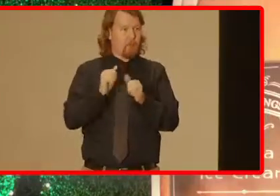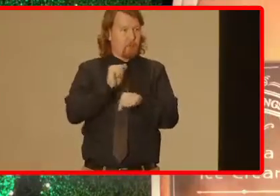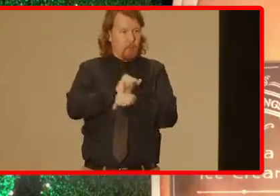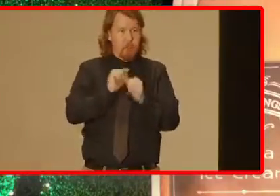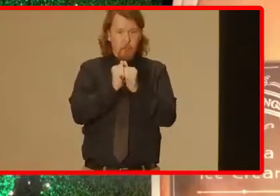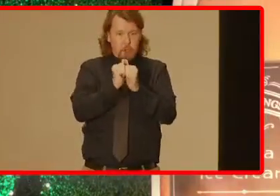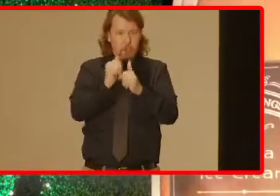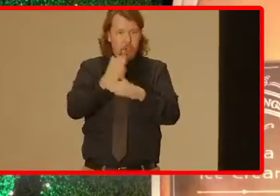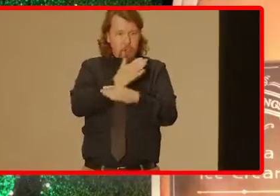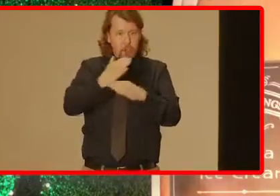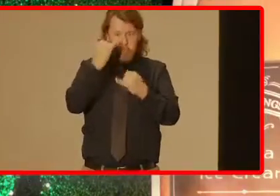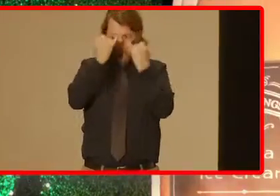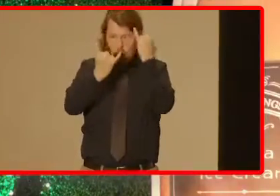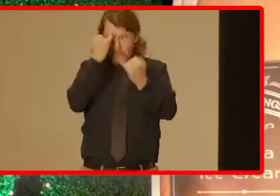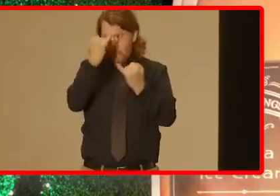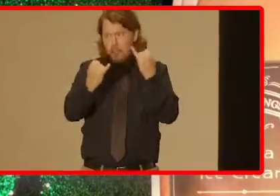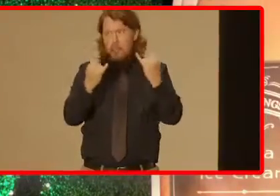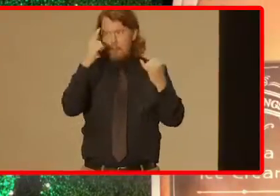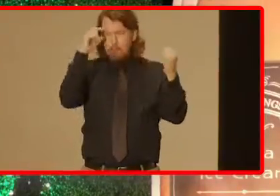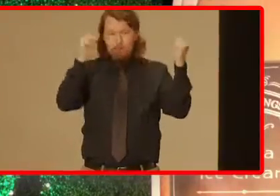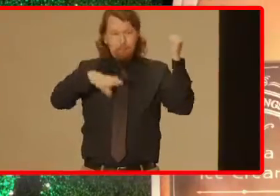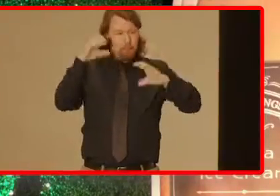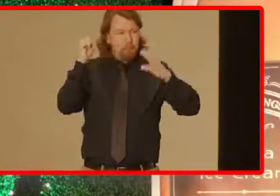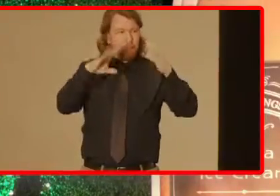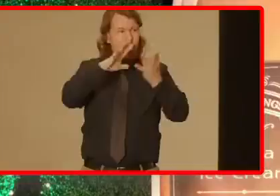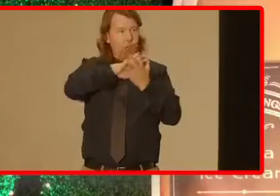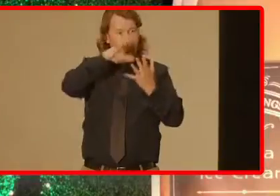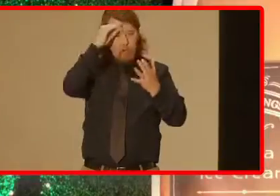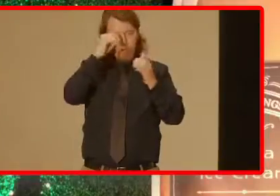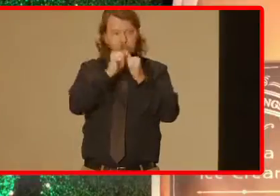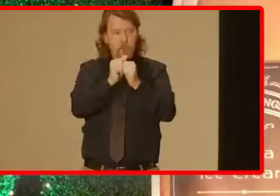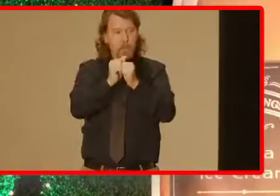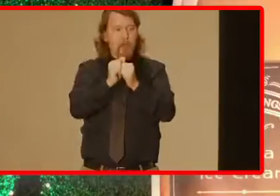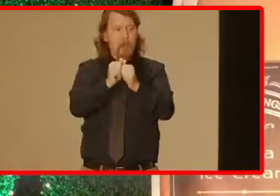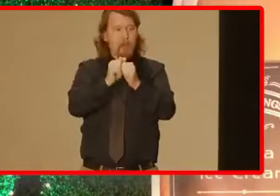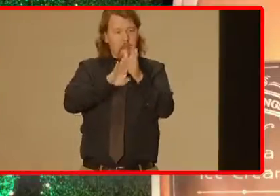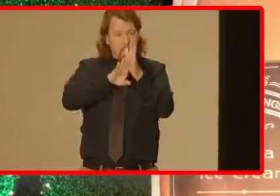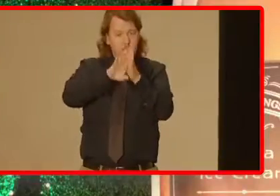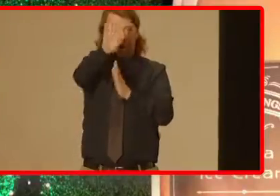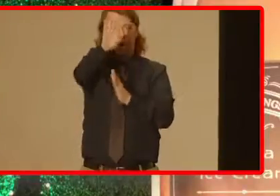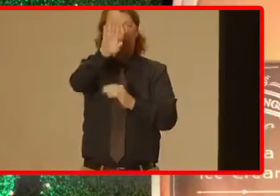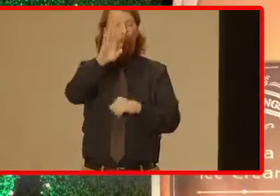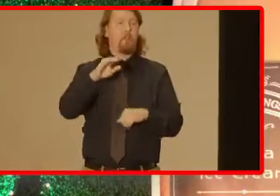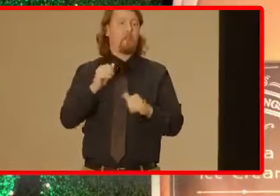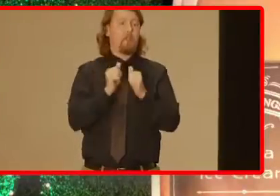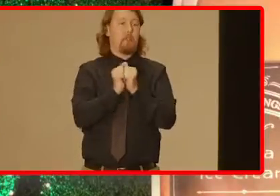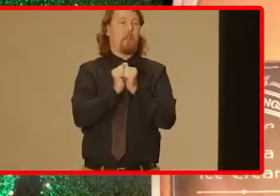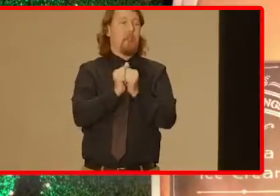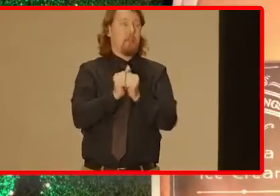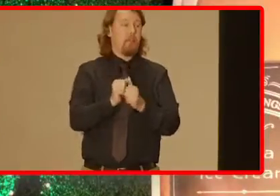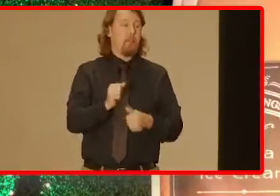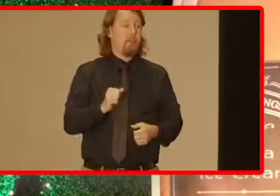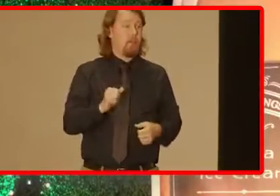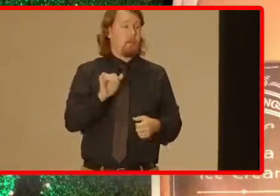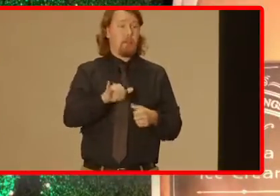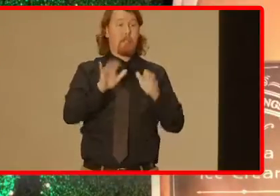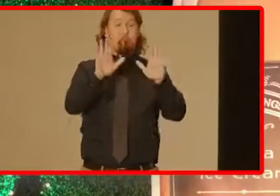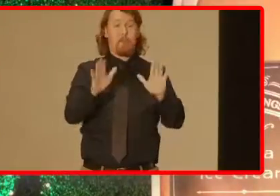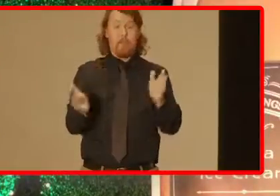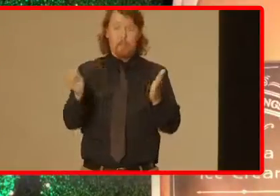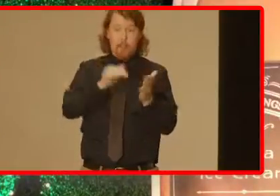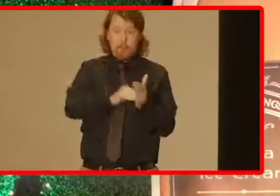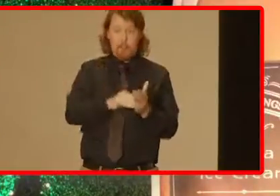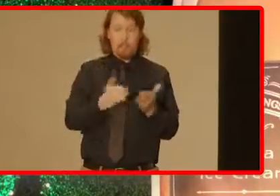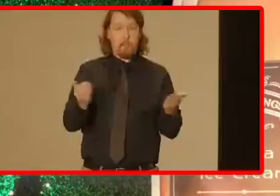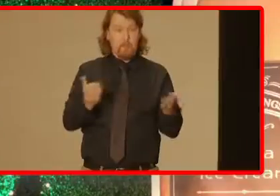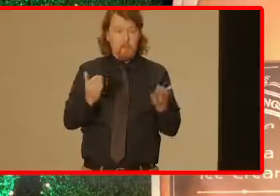to work with one another, to learn with one another, and to progress forward with one another. And it's great to once again be here